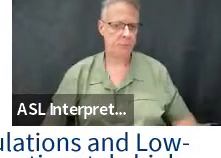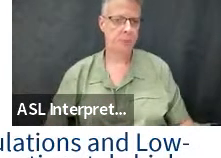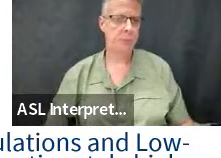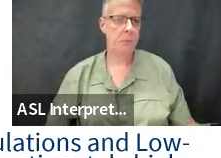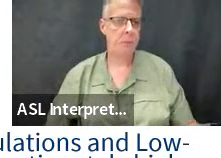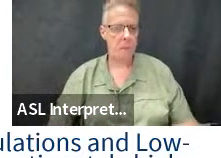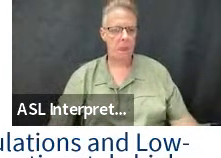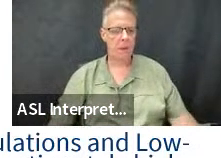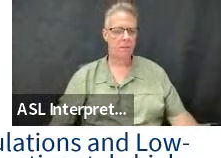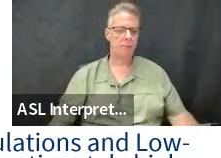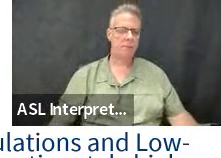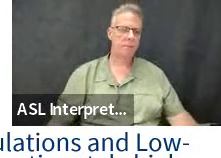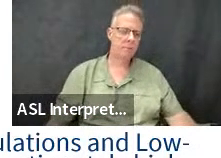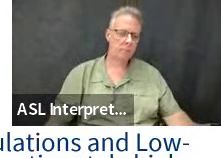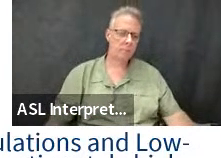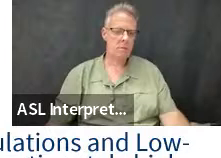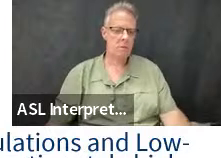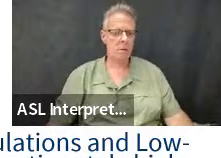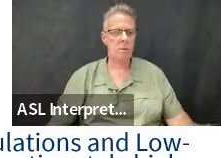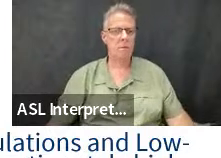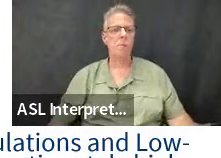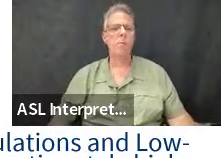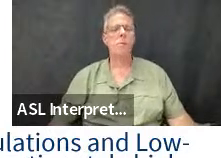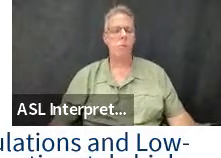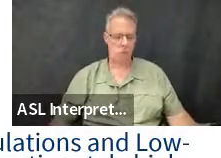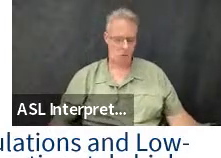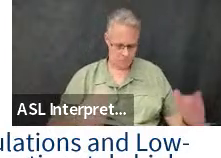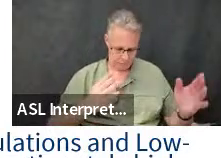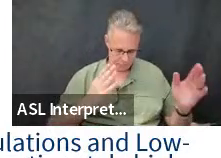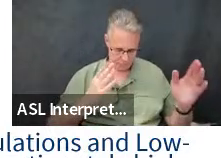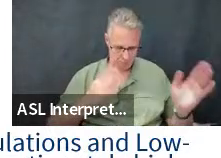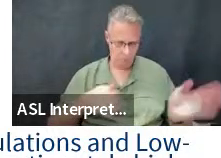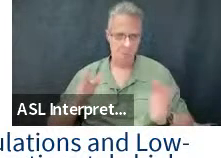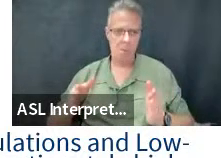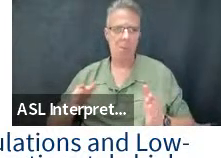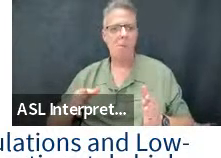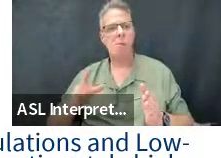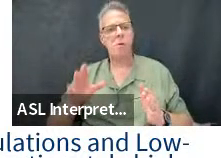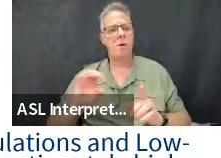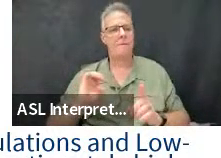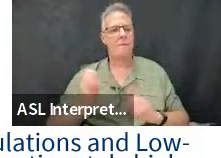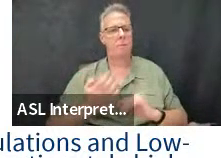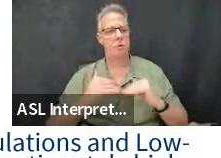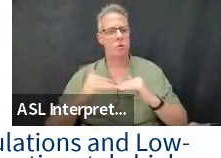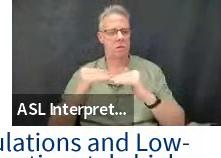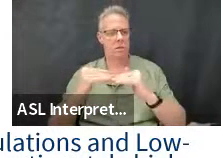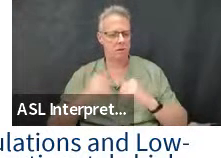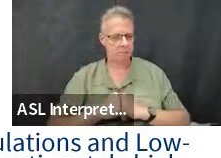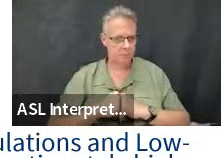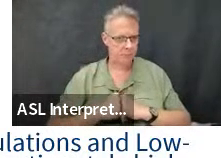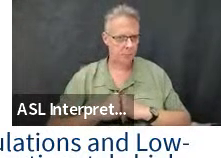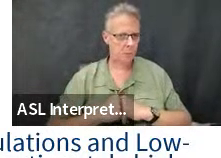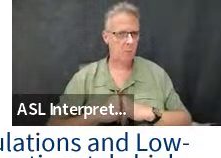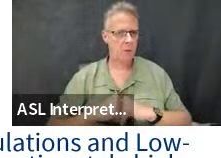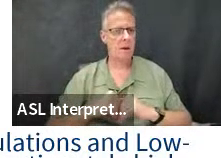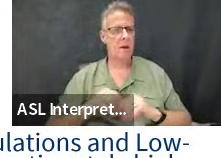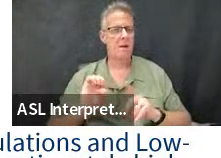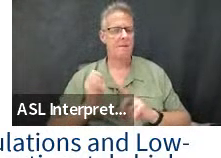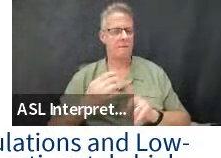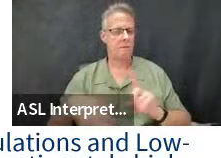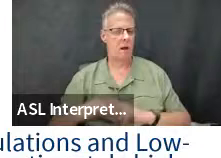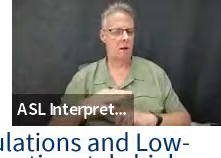If we move to the next slide, we're going to switch and talk a little bit about environmental justice. Environmental justice is a